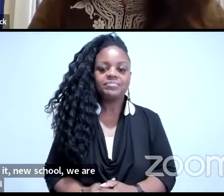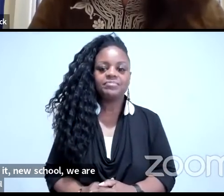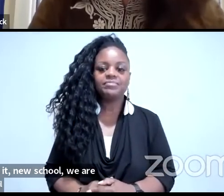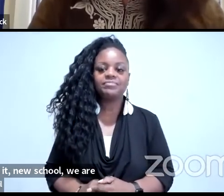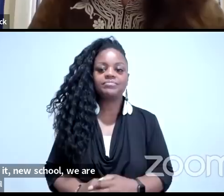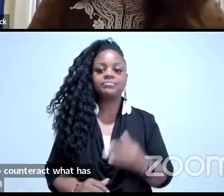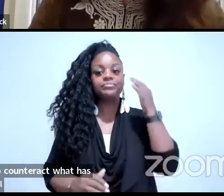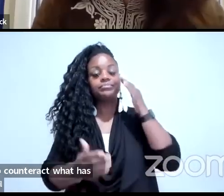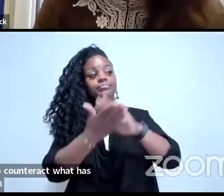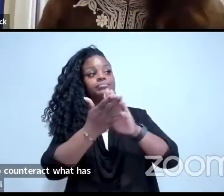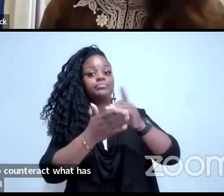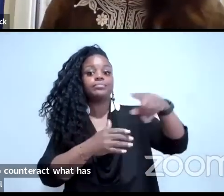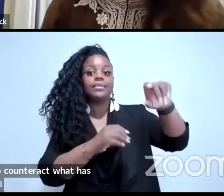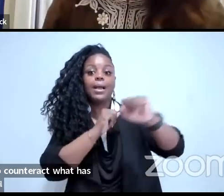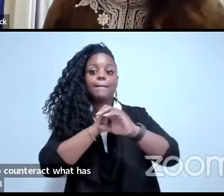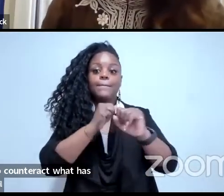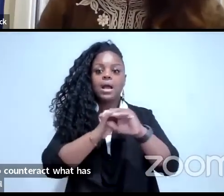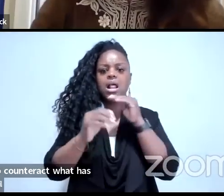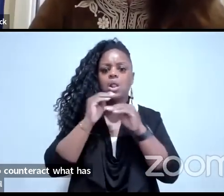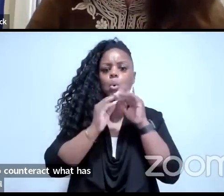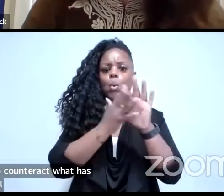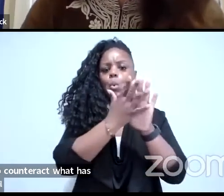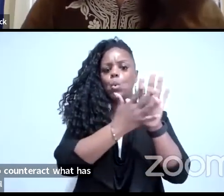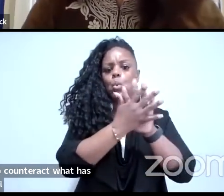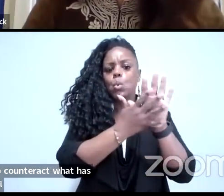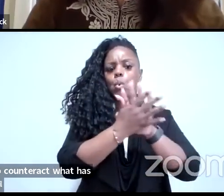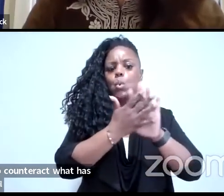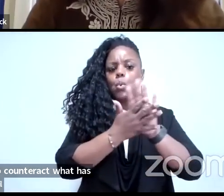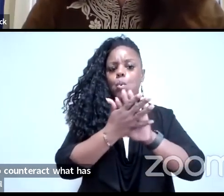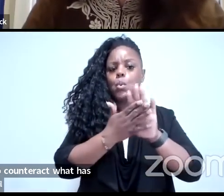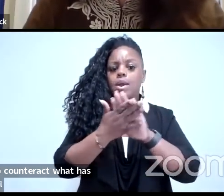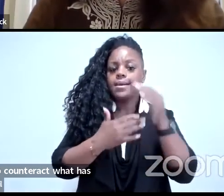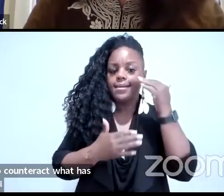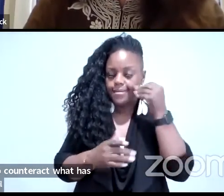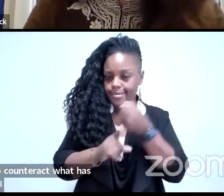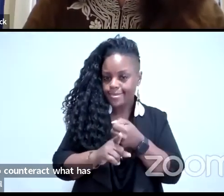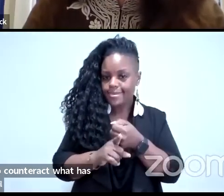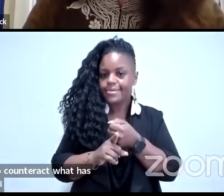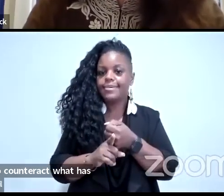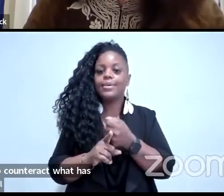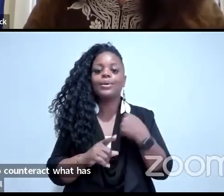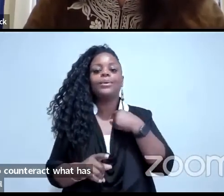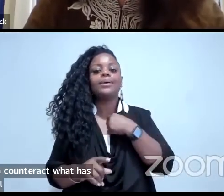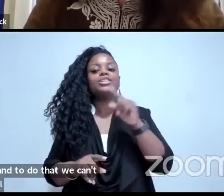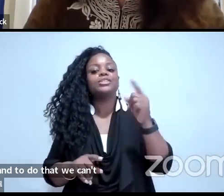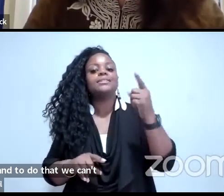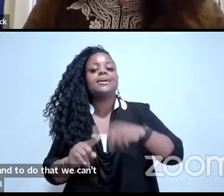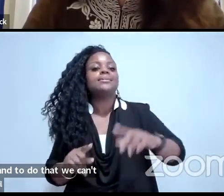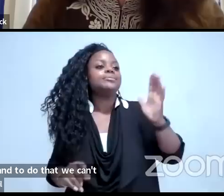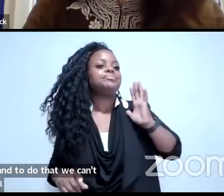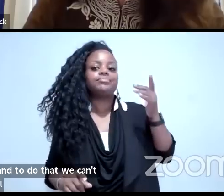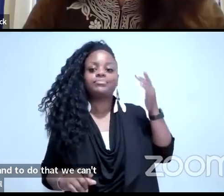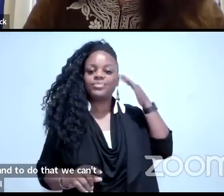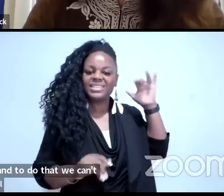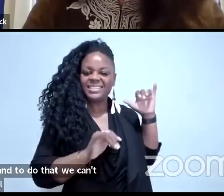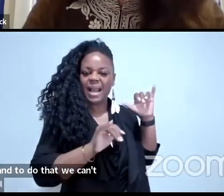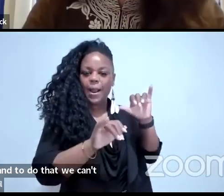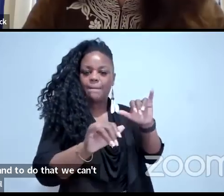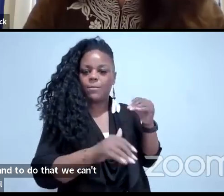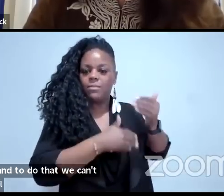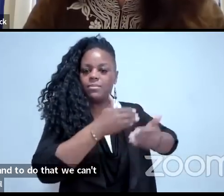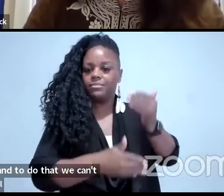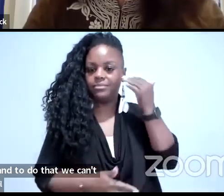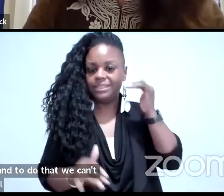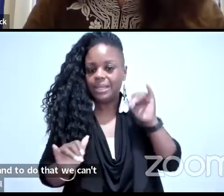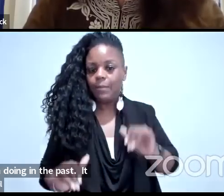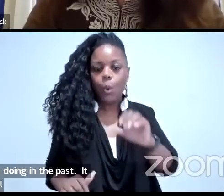that, we couldn't do what traditional unions have been doing in the past. Hasn't been working, hasn't worked for 28 years at